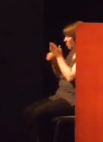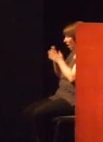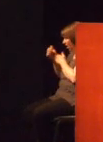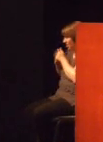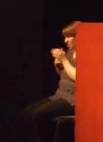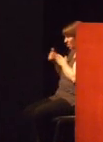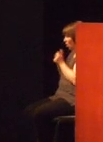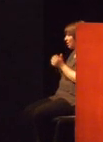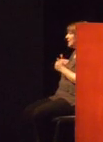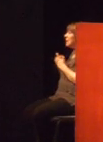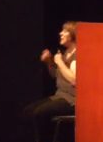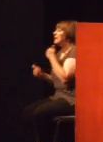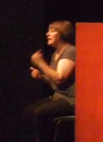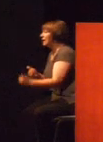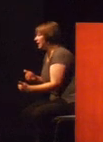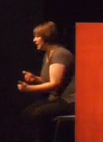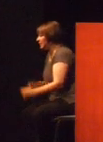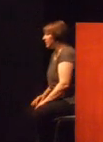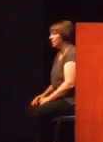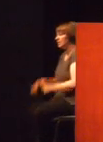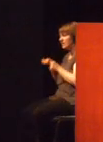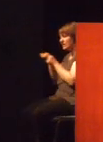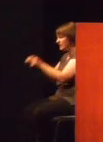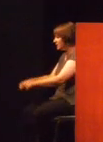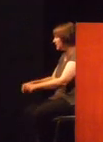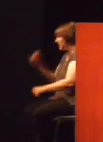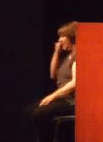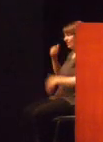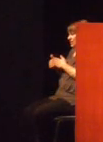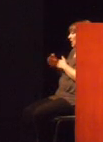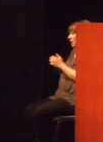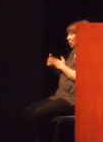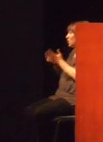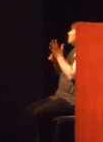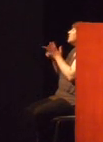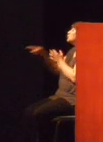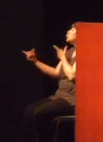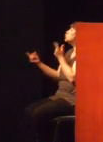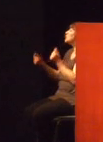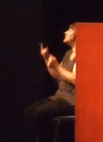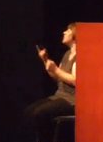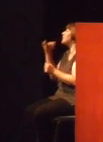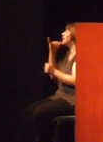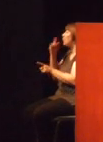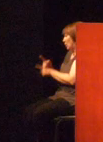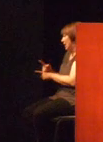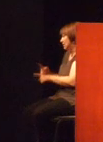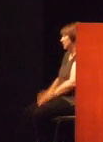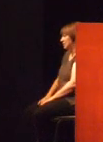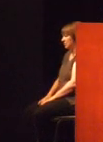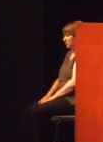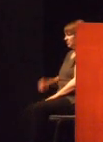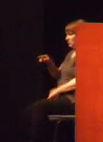conversations and knowing that if it's uncomfortable, you're probably doing something right. That this is an uncomfortable conversation, but the discomfort